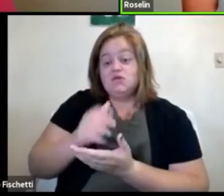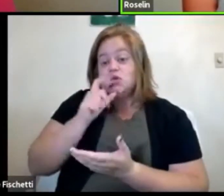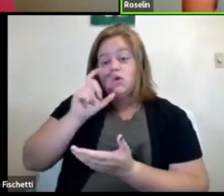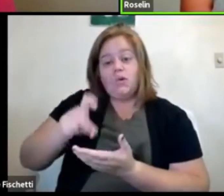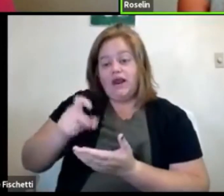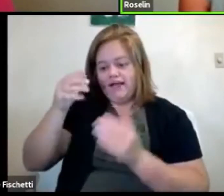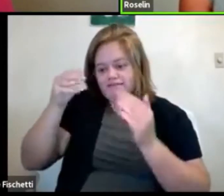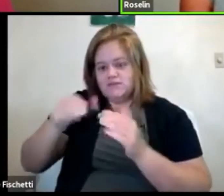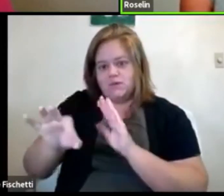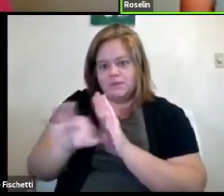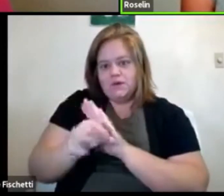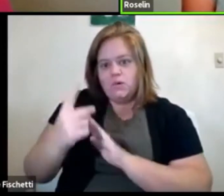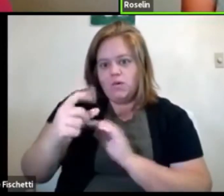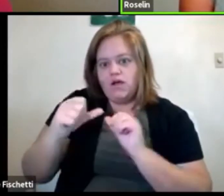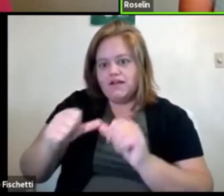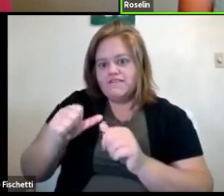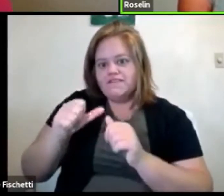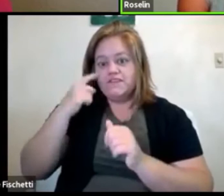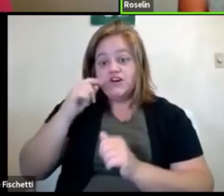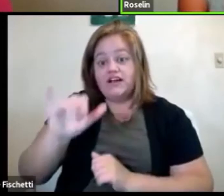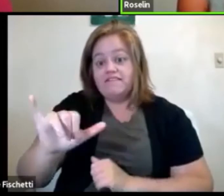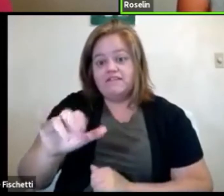that one thing that you really like.